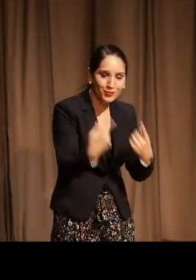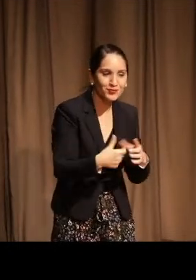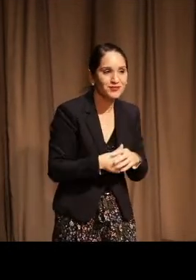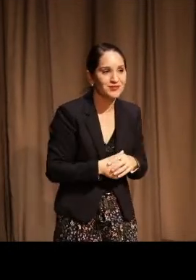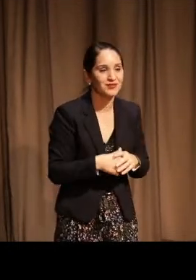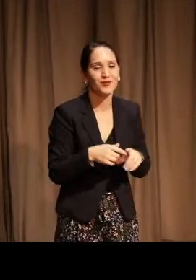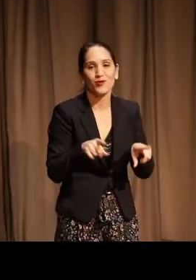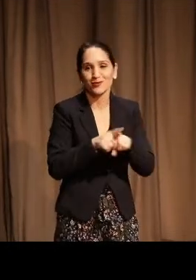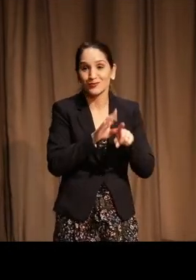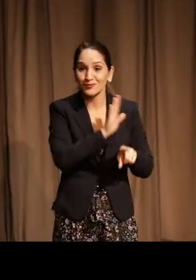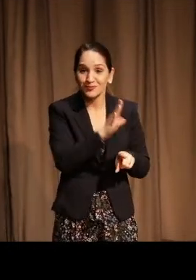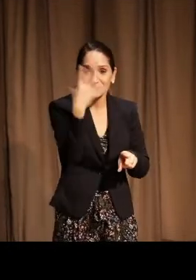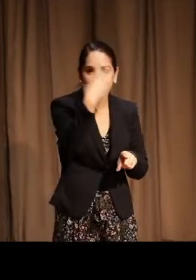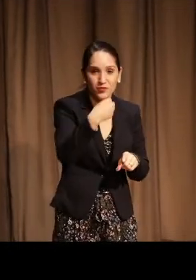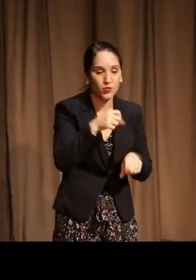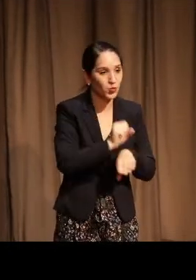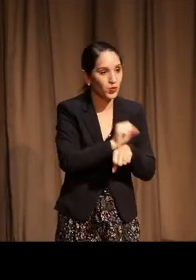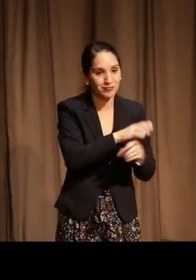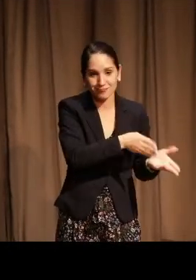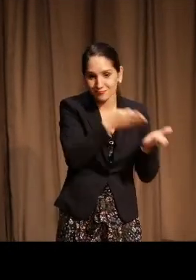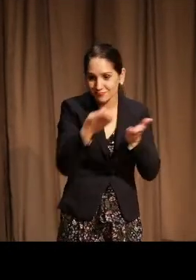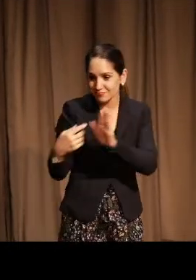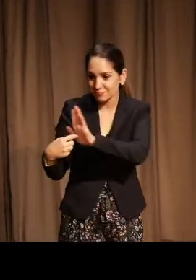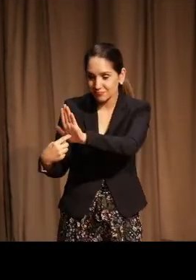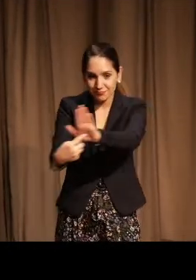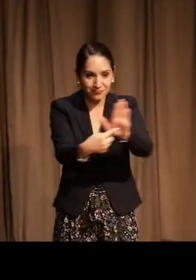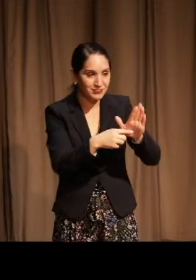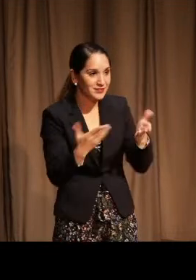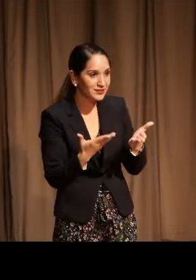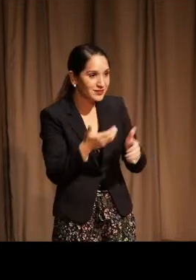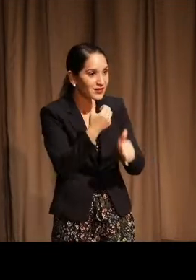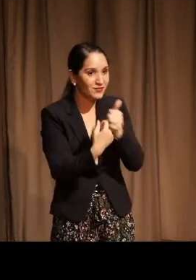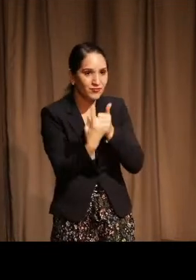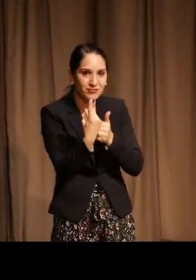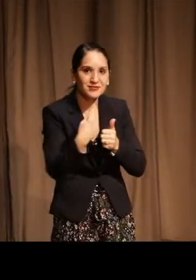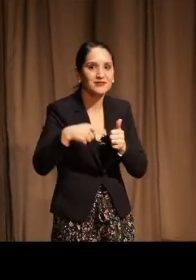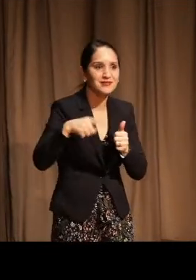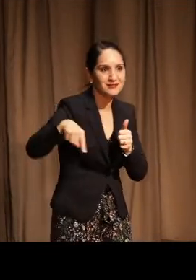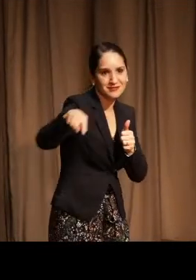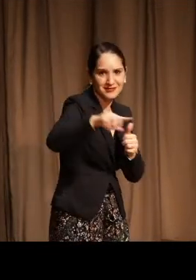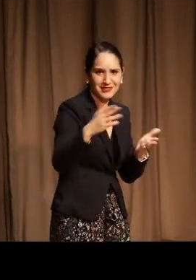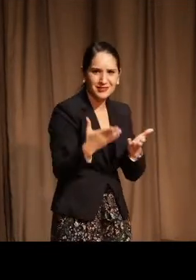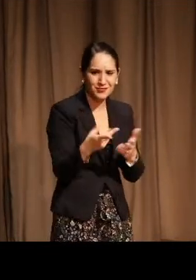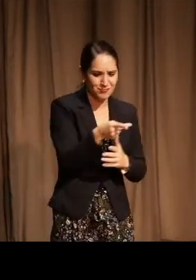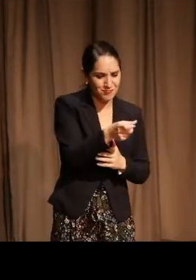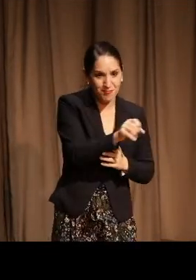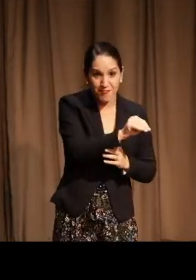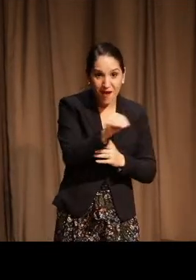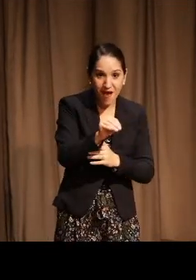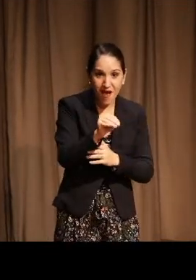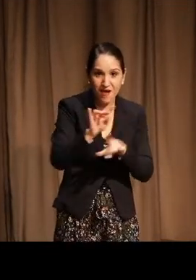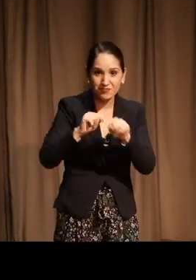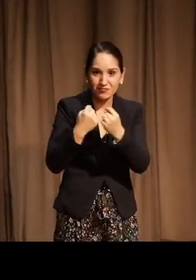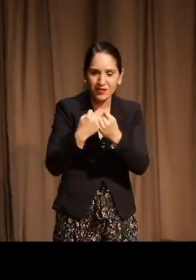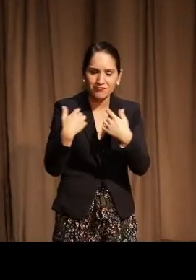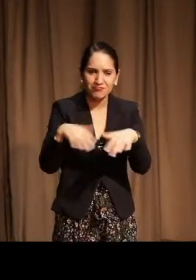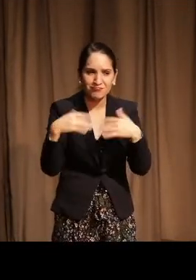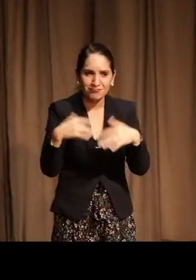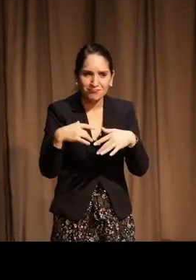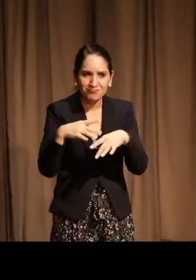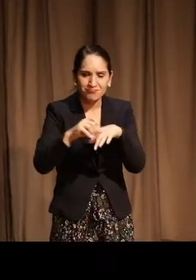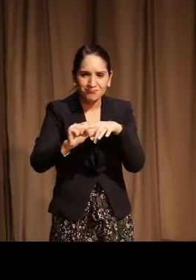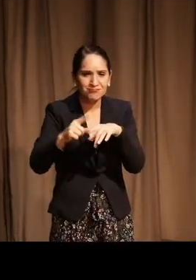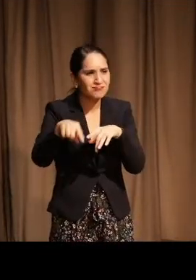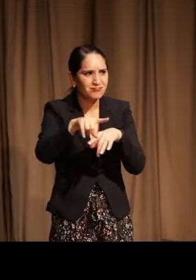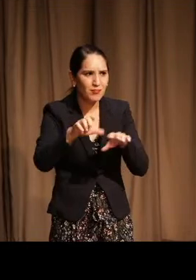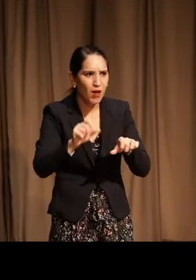bringing her beautiful work here to the museum, and also everyone here at the team, the PAM team, who made this possible.